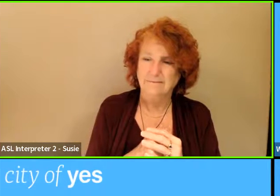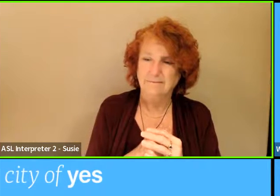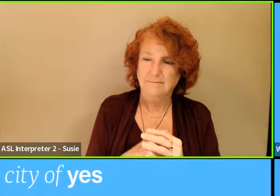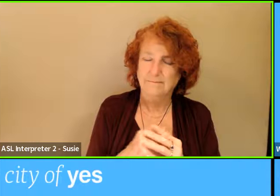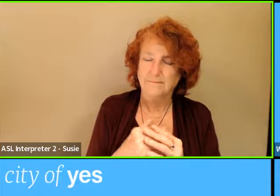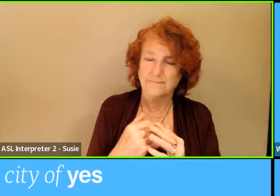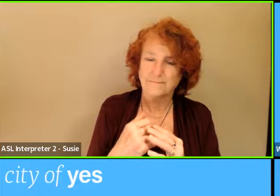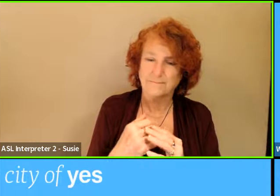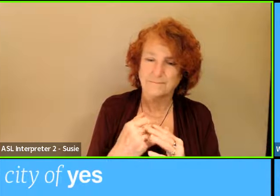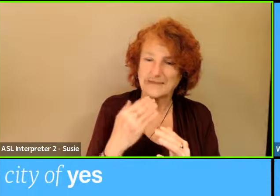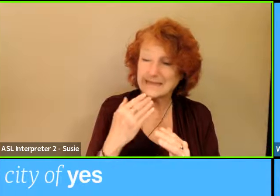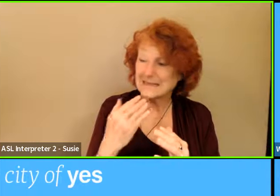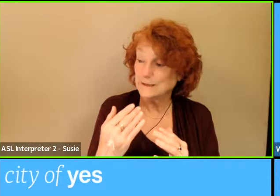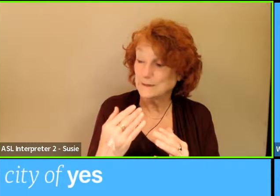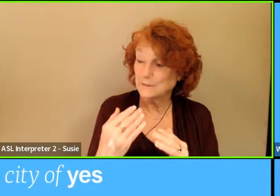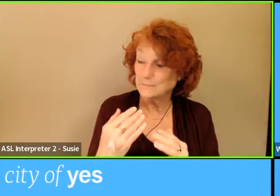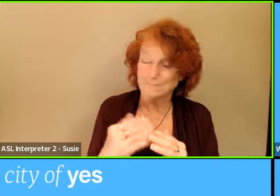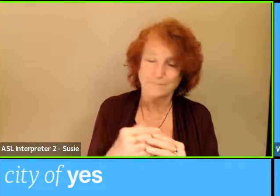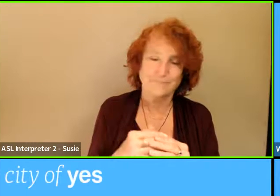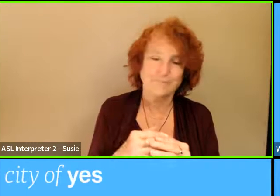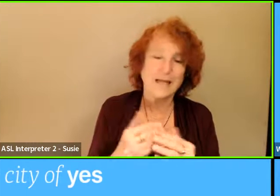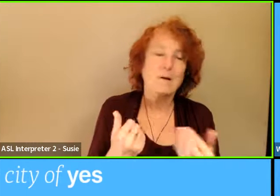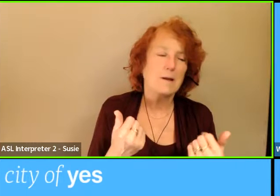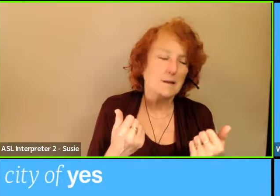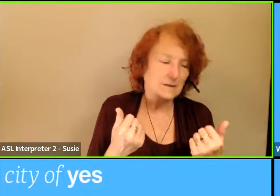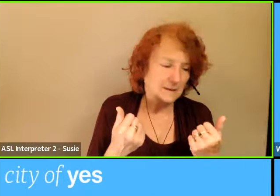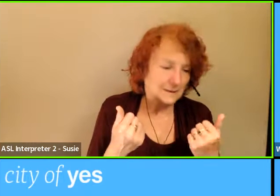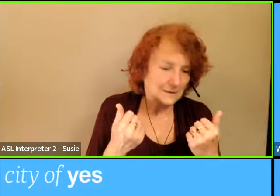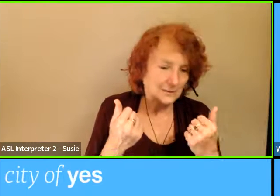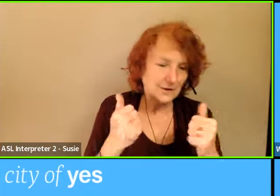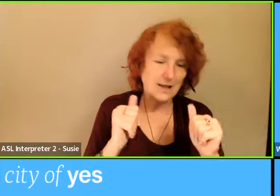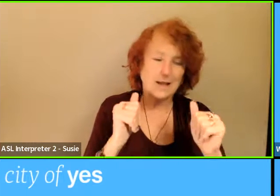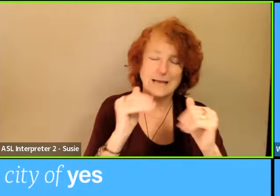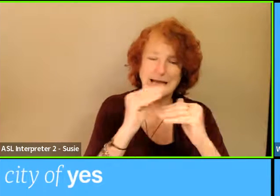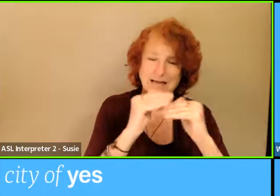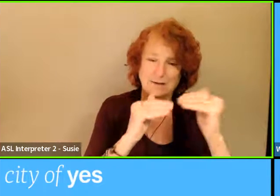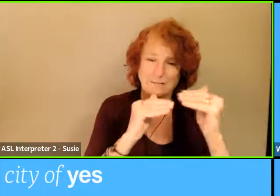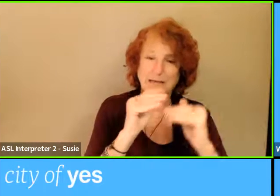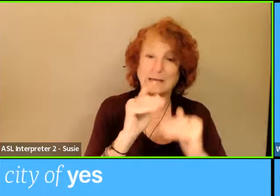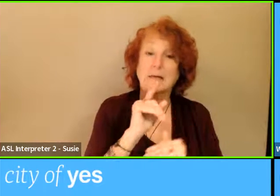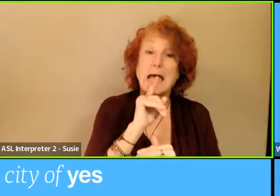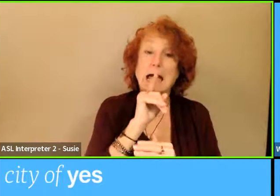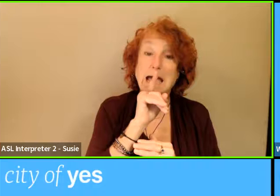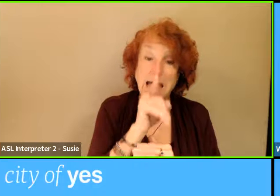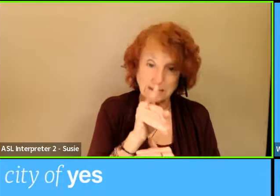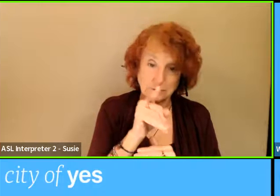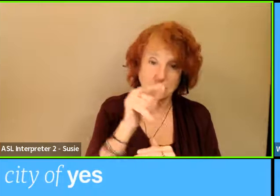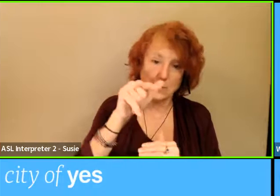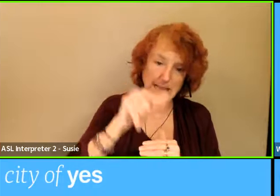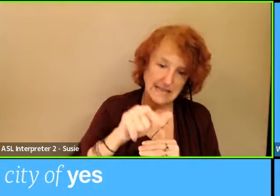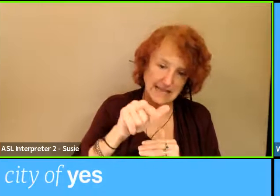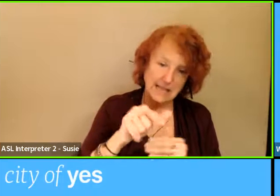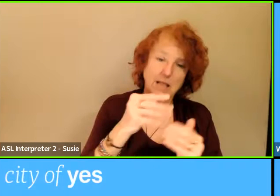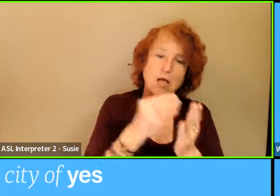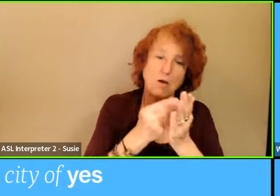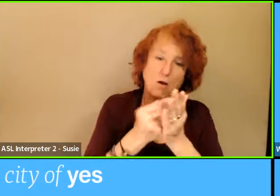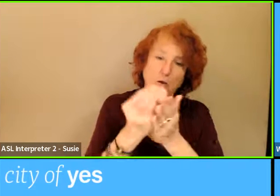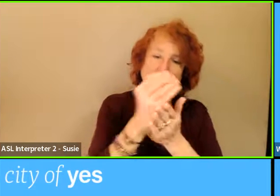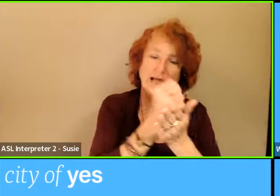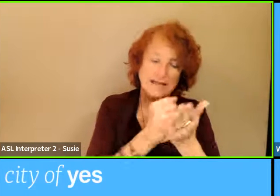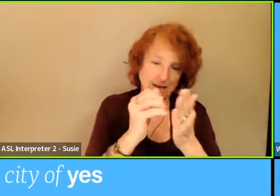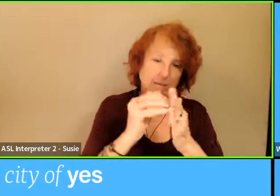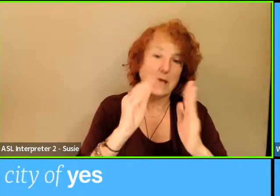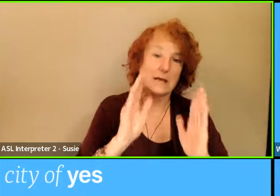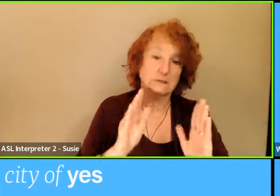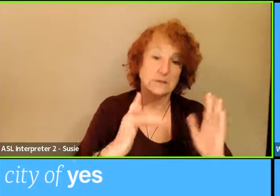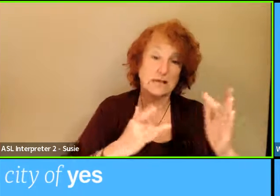Thank you. And we are making attempts to build the genuinely low income housing. And, obviously we're very